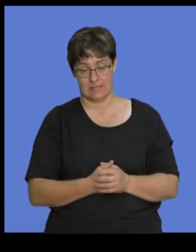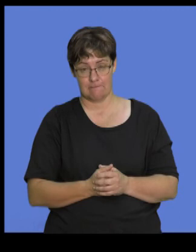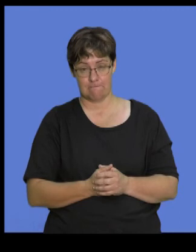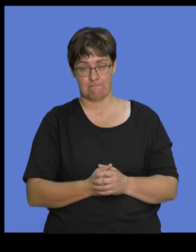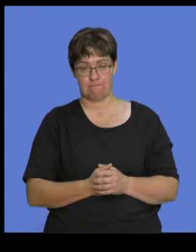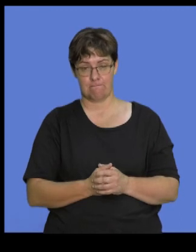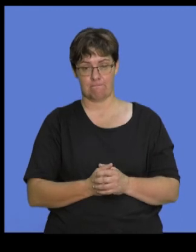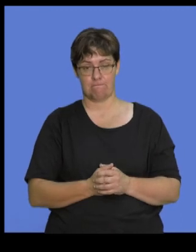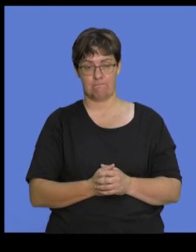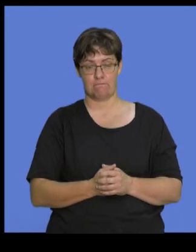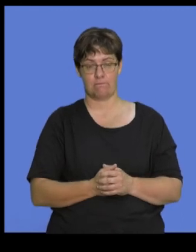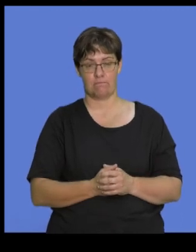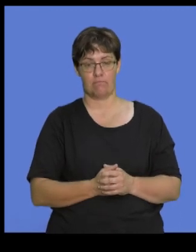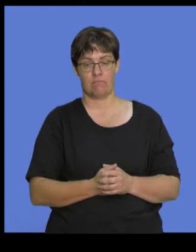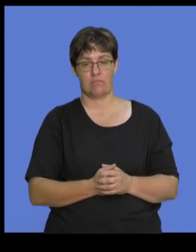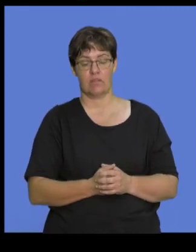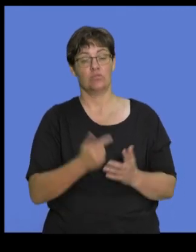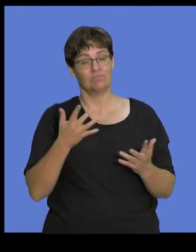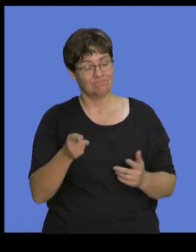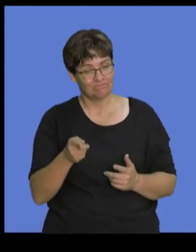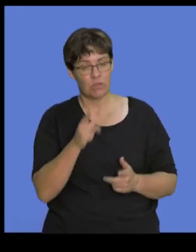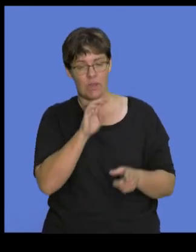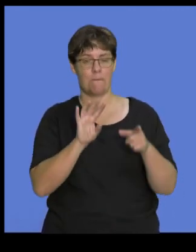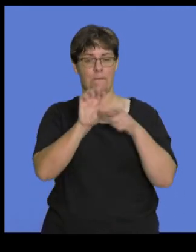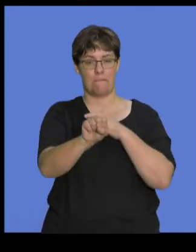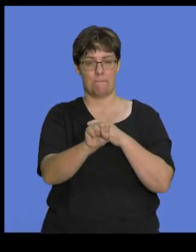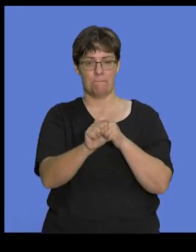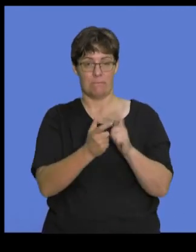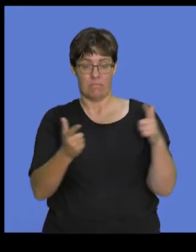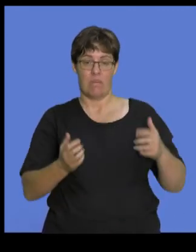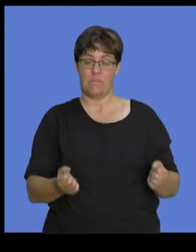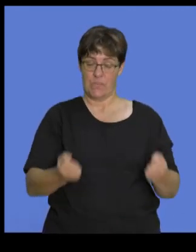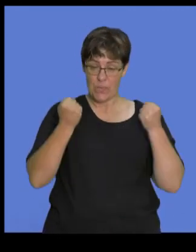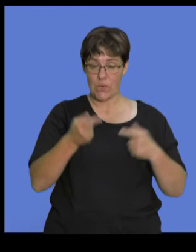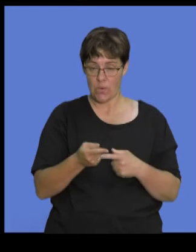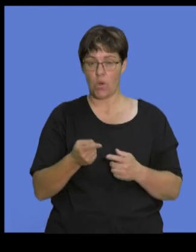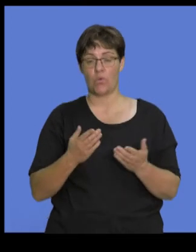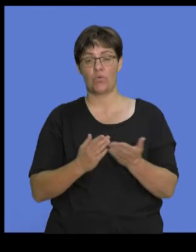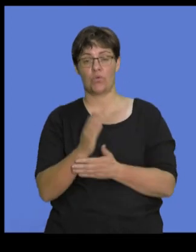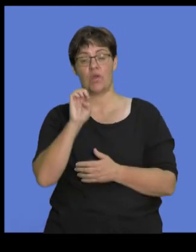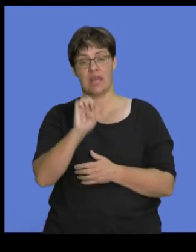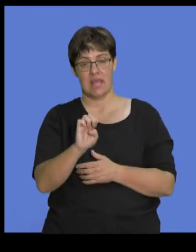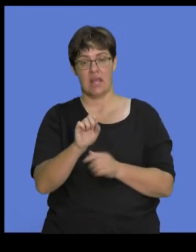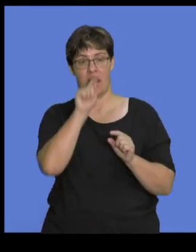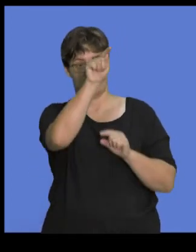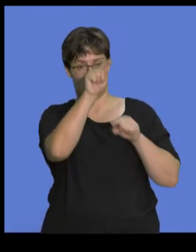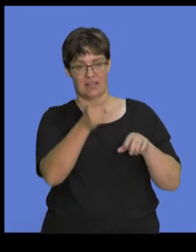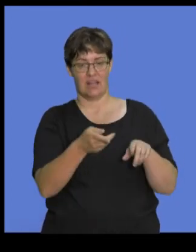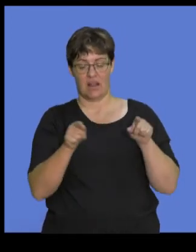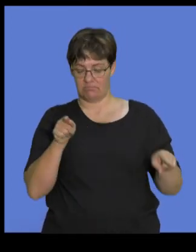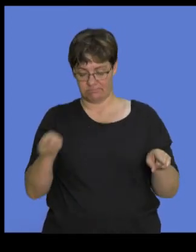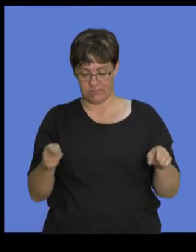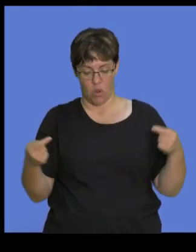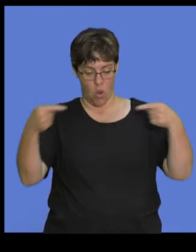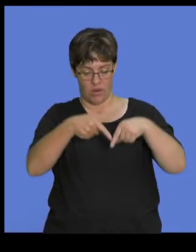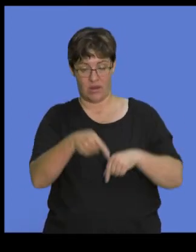okay? Or to the right. So this is how we determine the magnitude of E due to 2-point charges at a